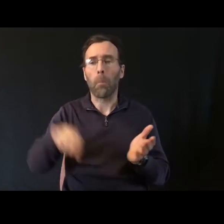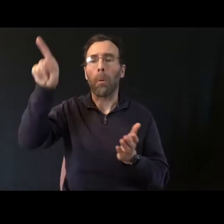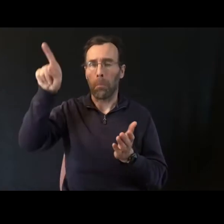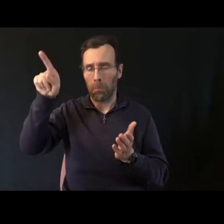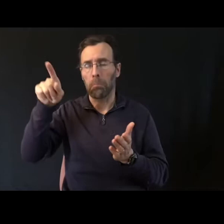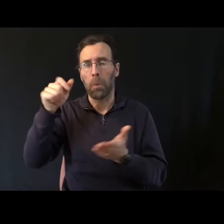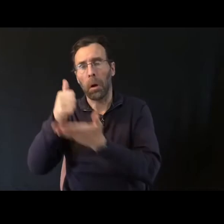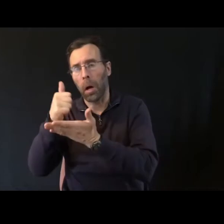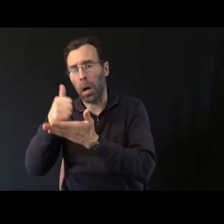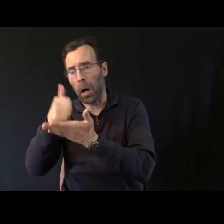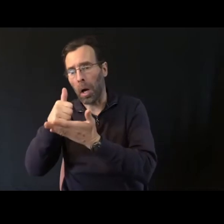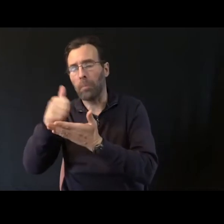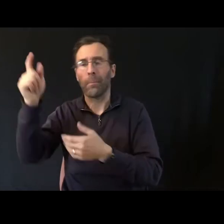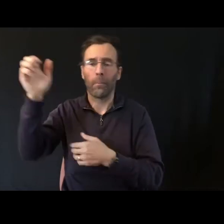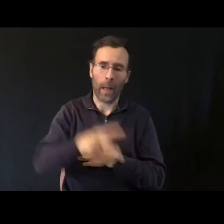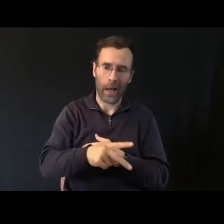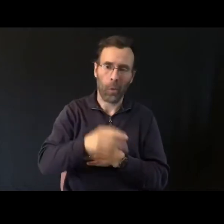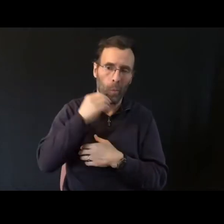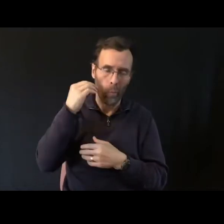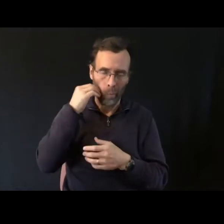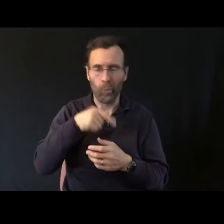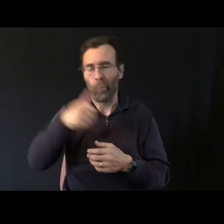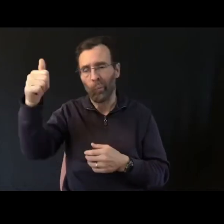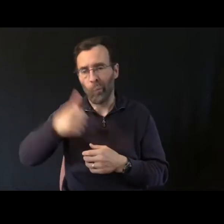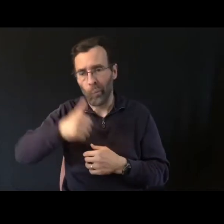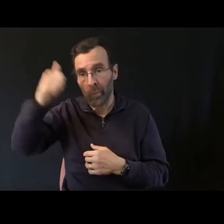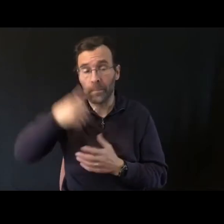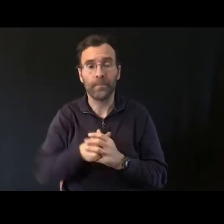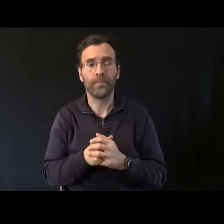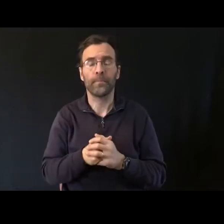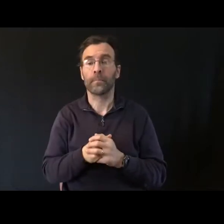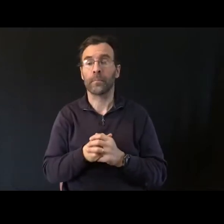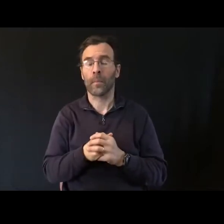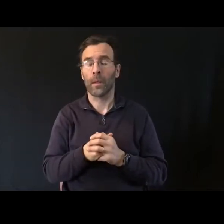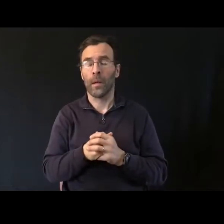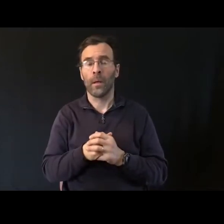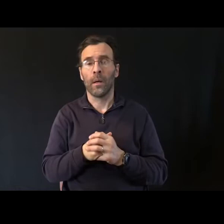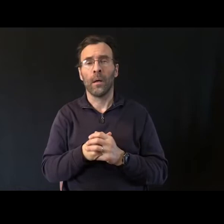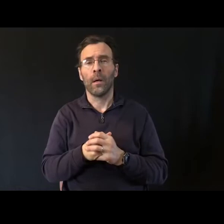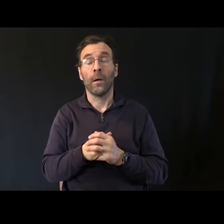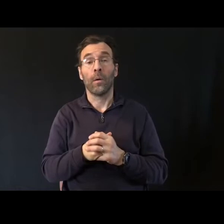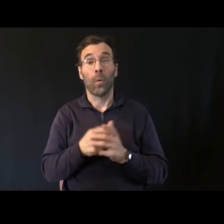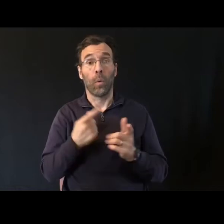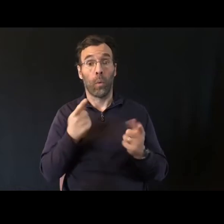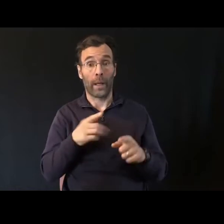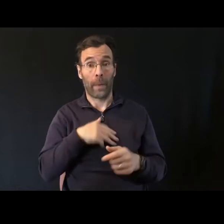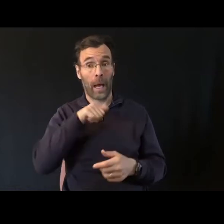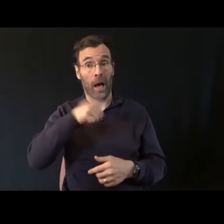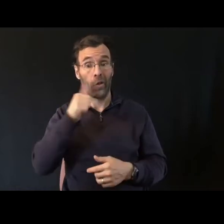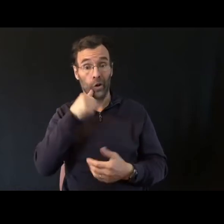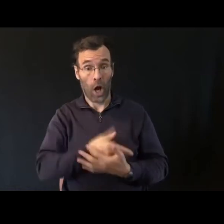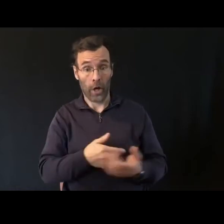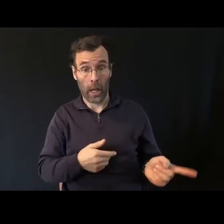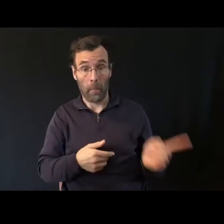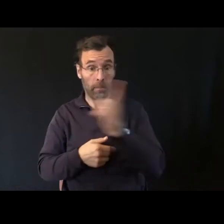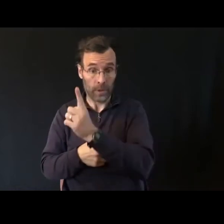and help out. And it's like when she comes, when my daughter comes,